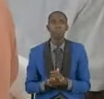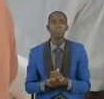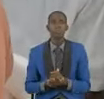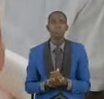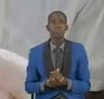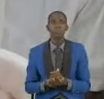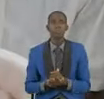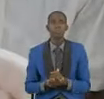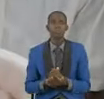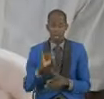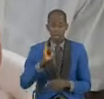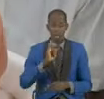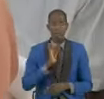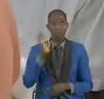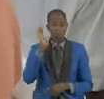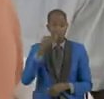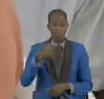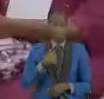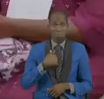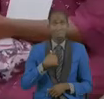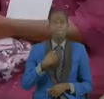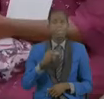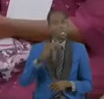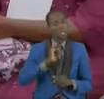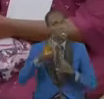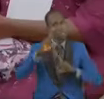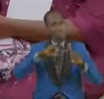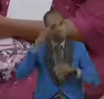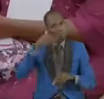I will. I said,